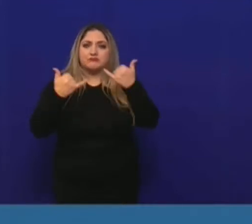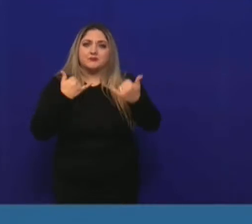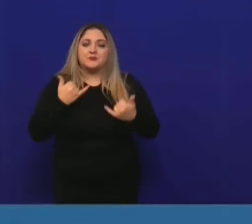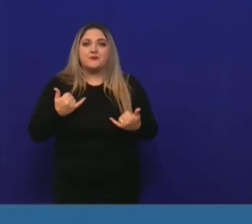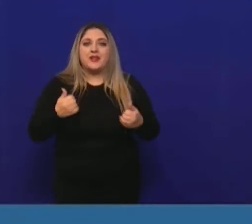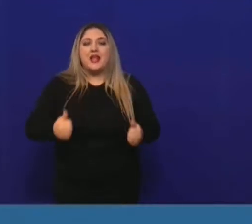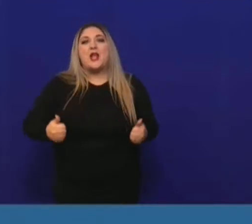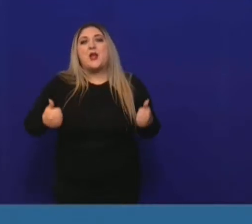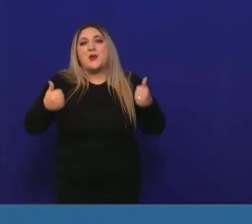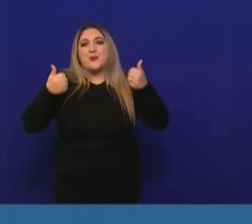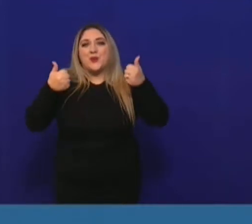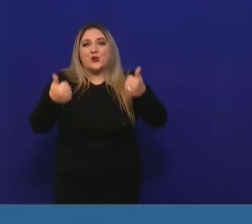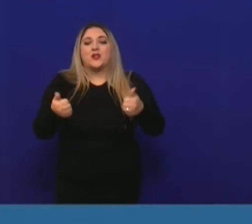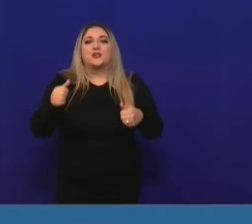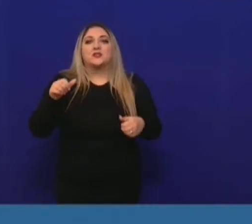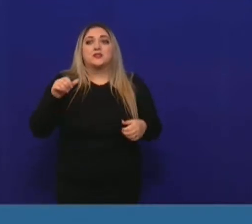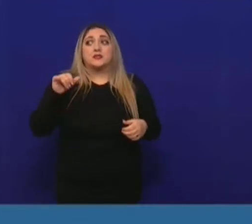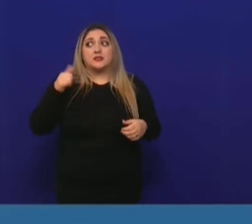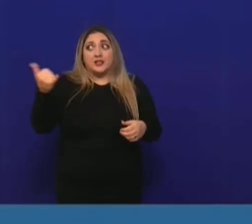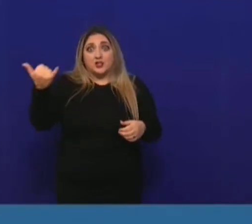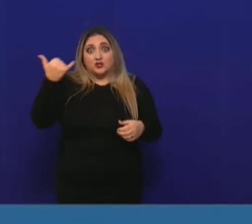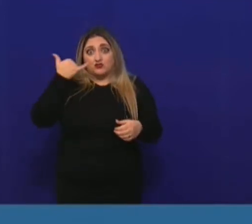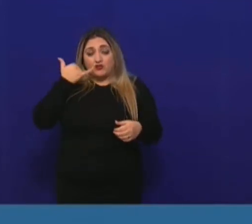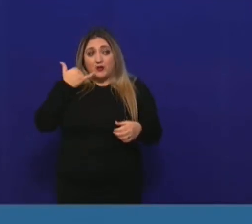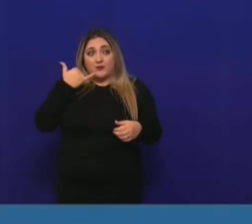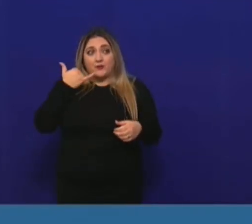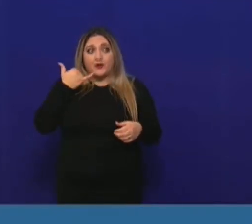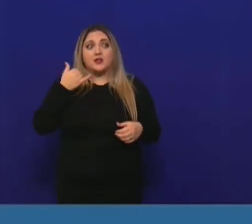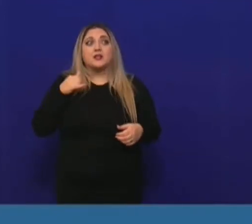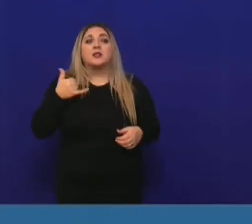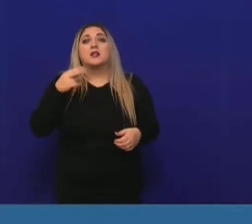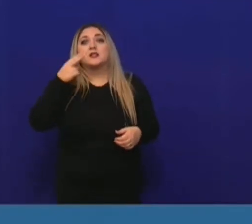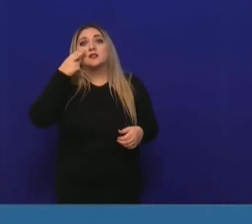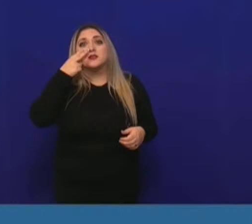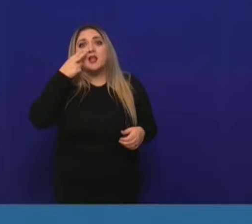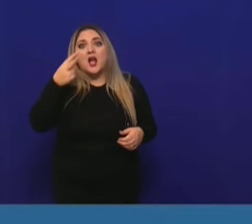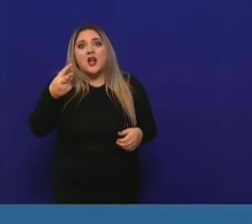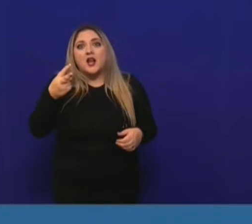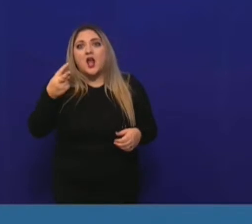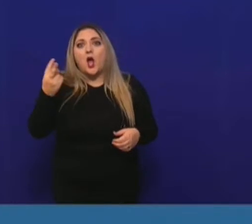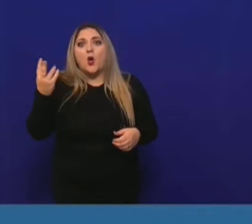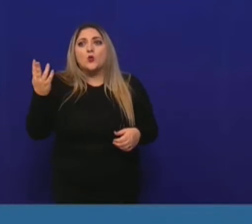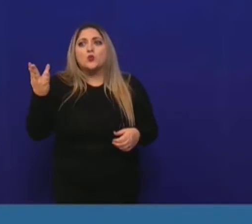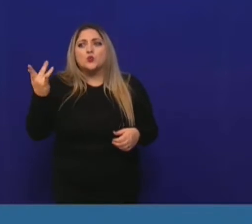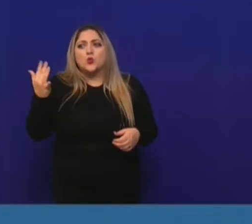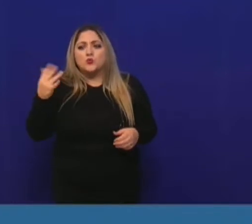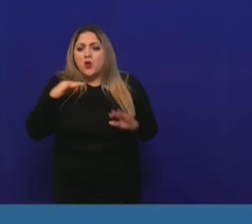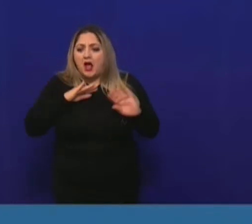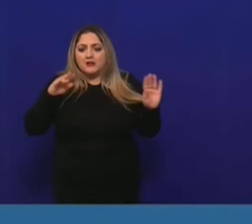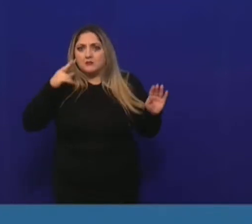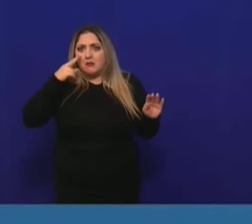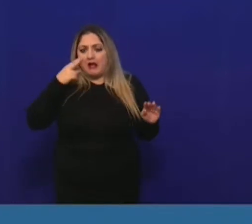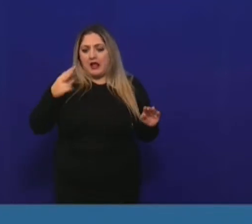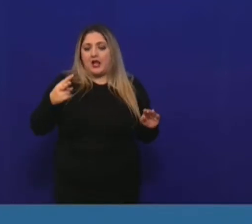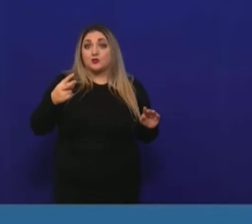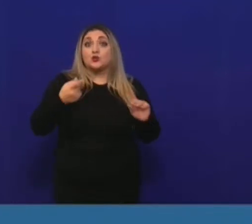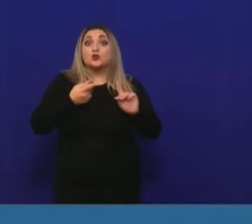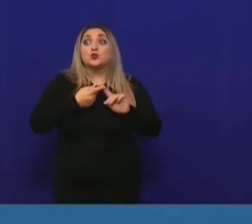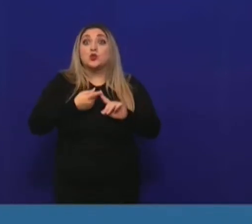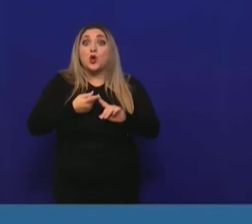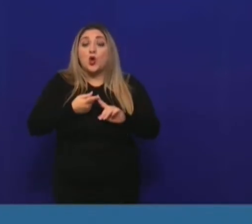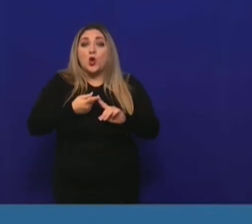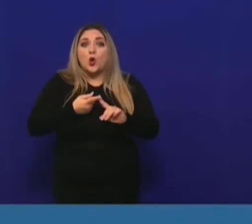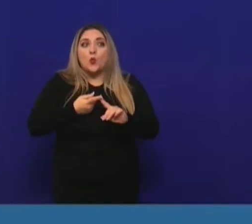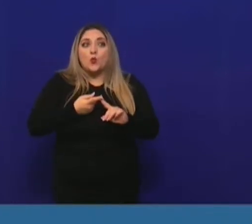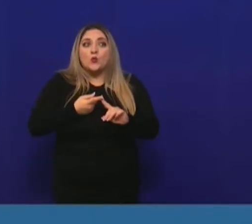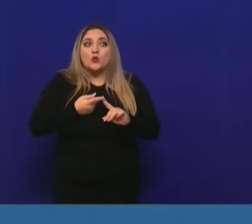li min inċemplulkom, anke jekk taraw forsi numru unidentified, għax ġili meta